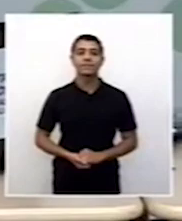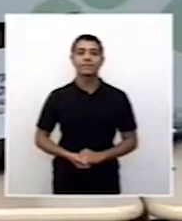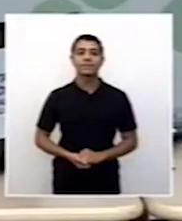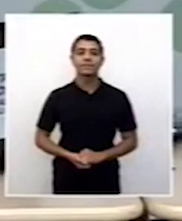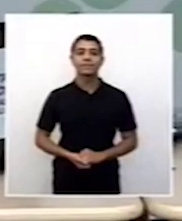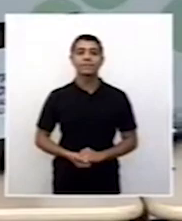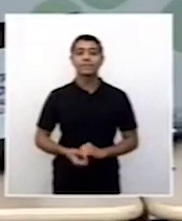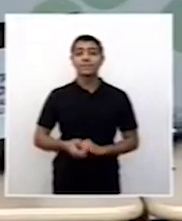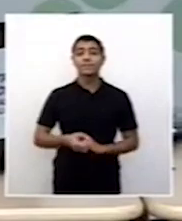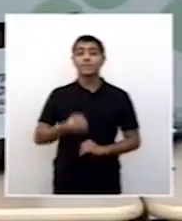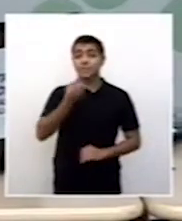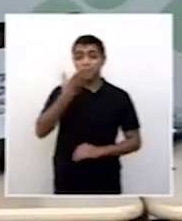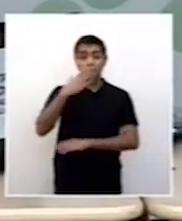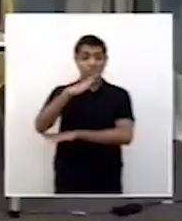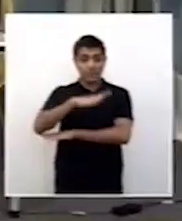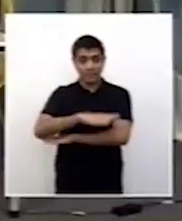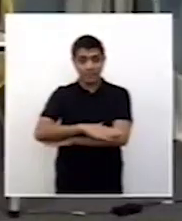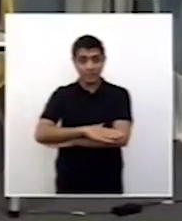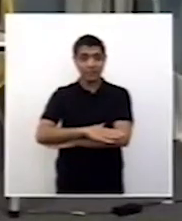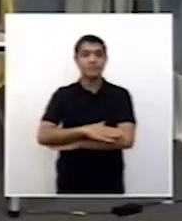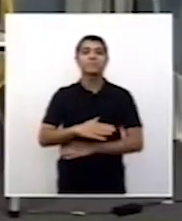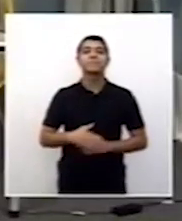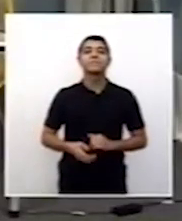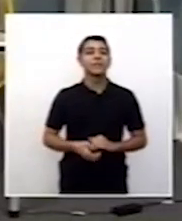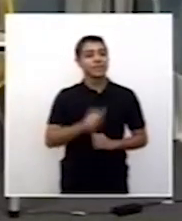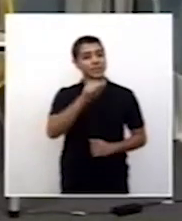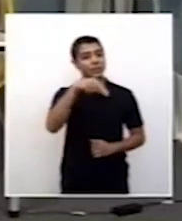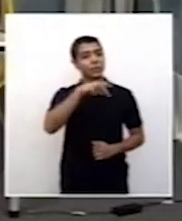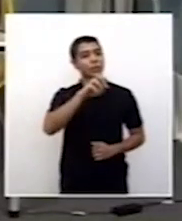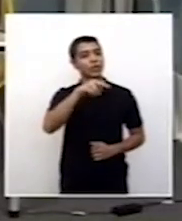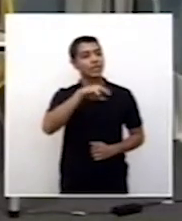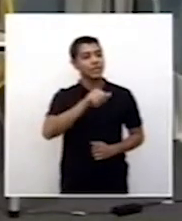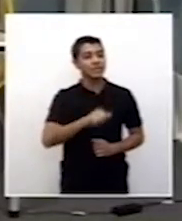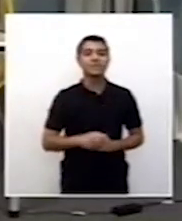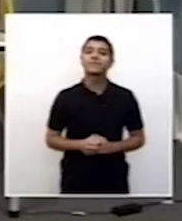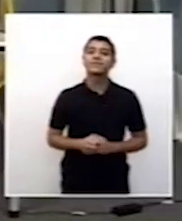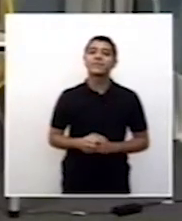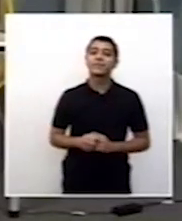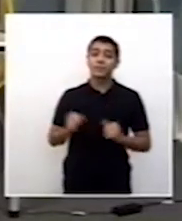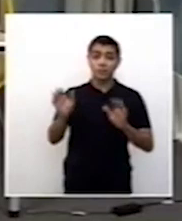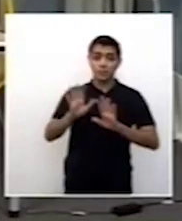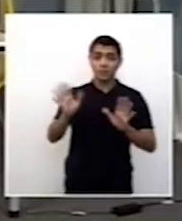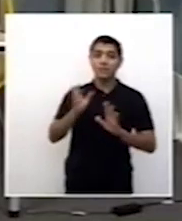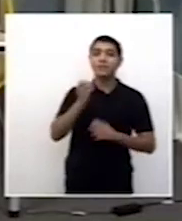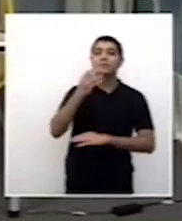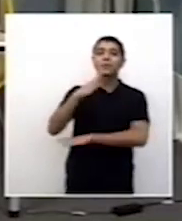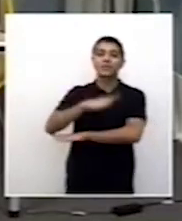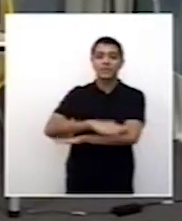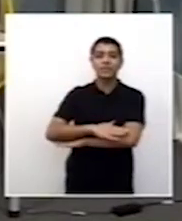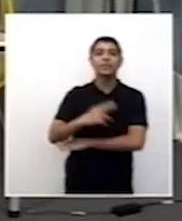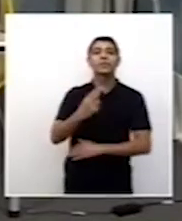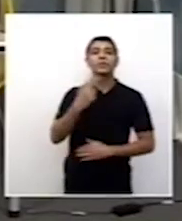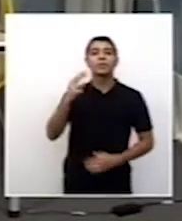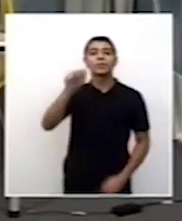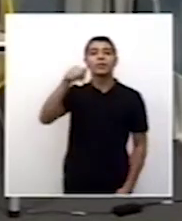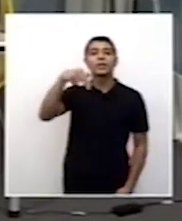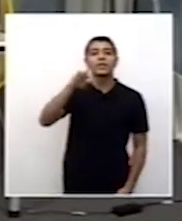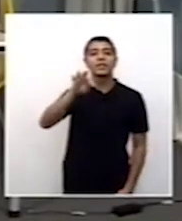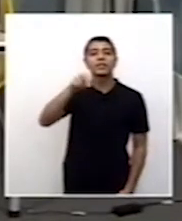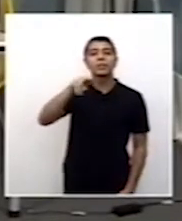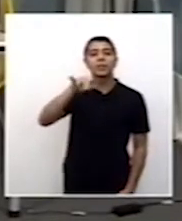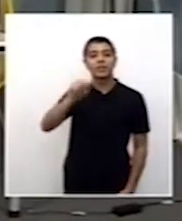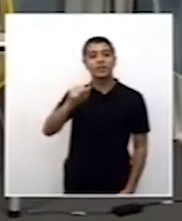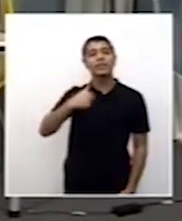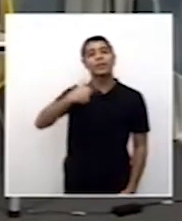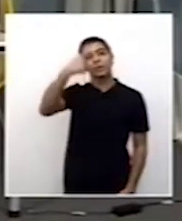Good evening, Antônia. Good afternoon. My name is Antônia Vieira. I have been a teacher for 22 years.